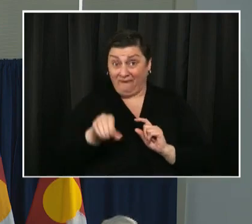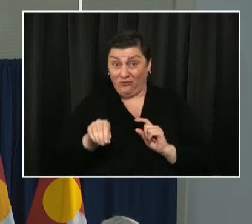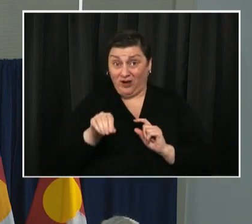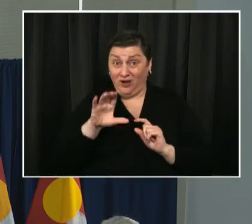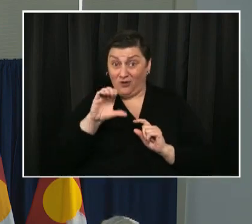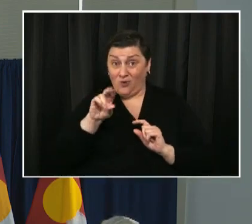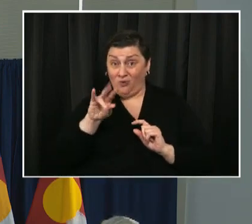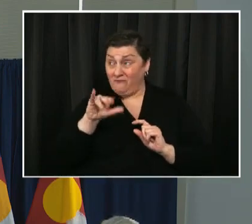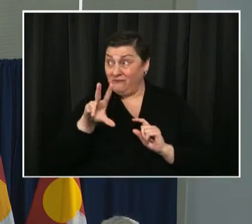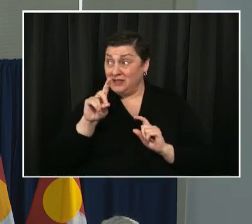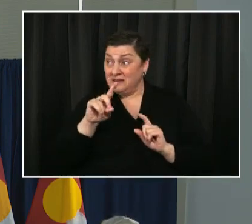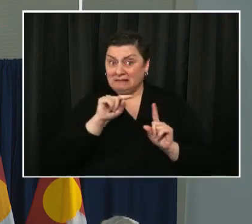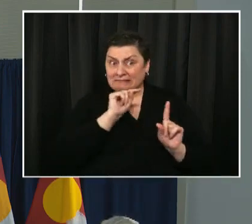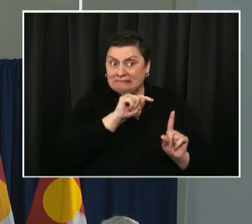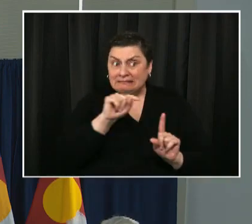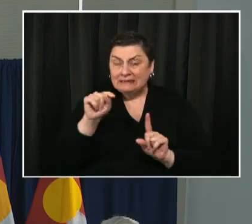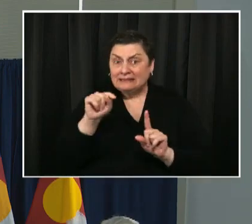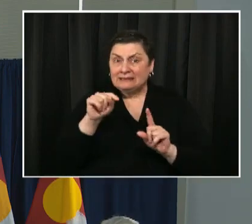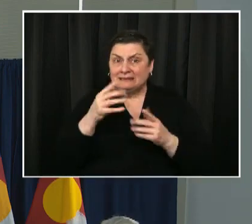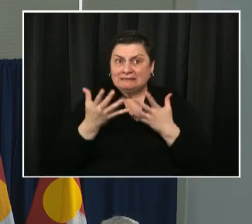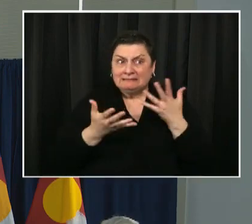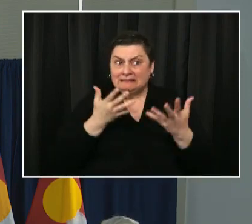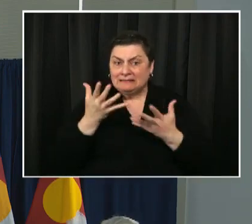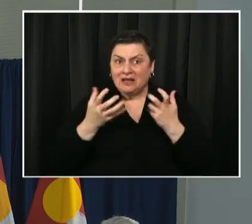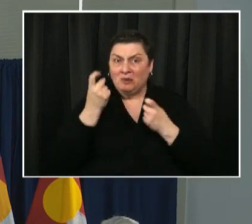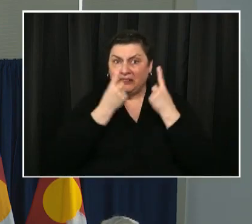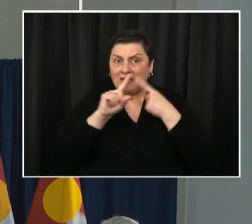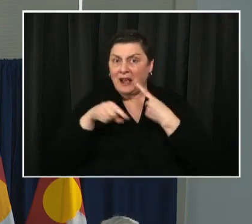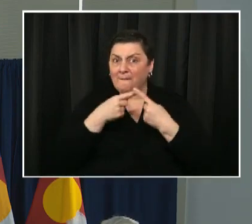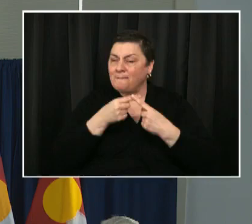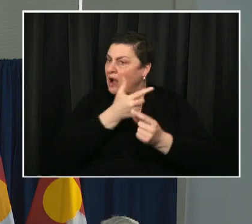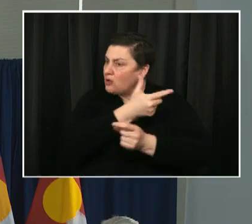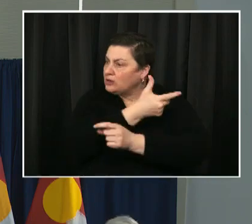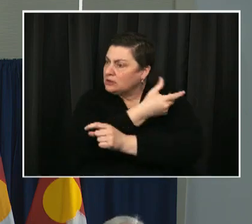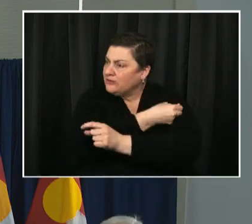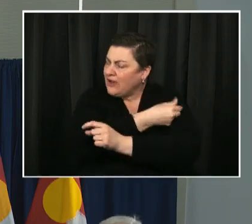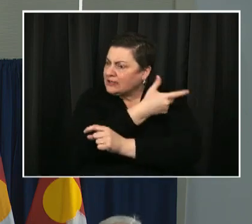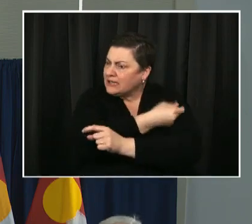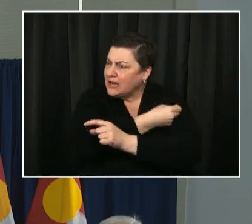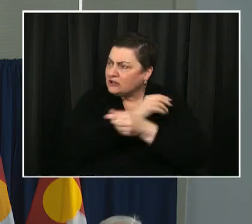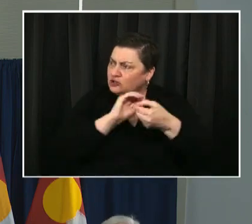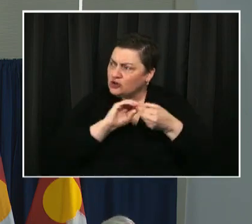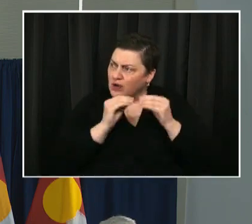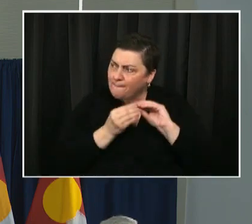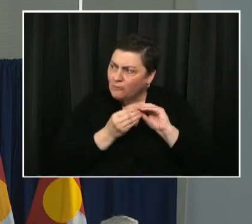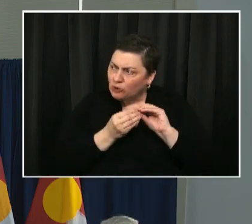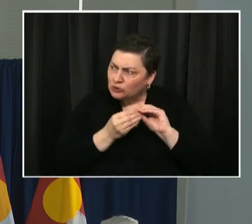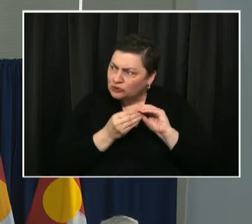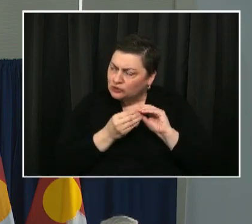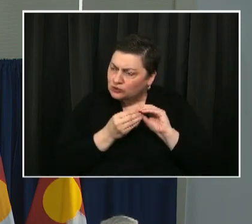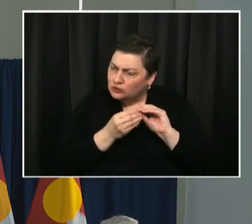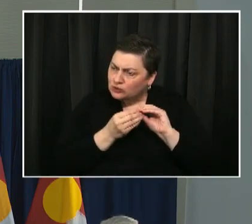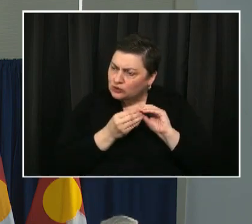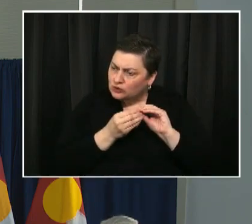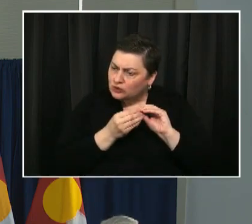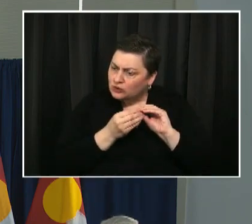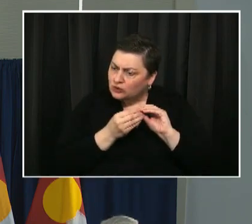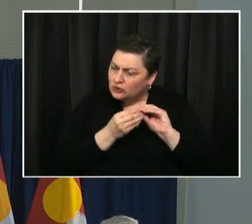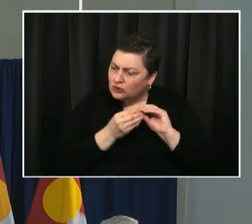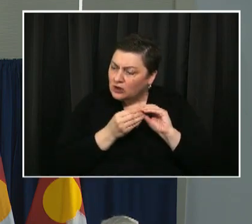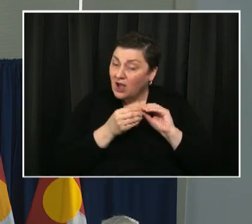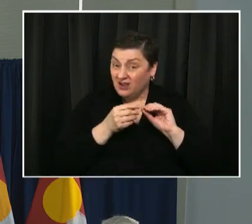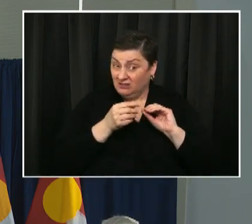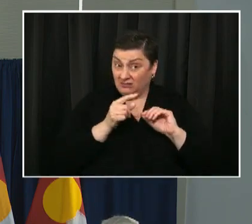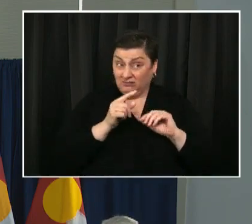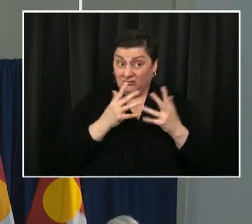follow up on a question I think I asked last week about vaccination rates among prison guards. You had said that you were looking to increase those. Have you taken any tangible steps,